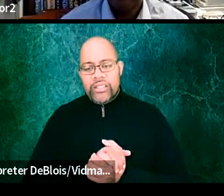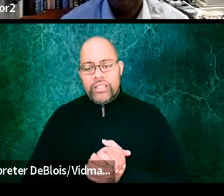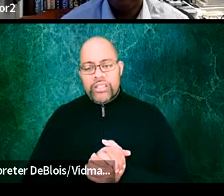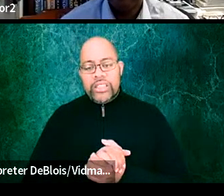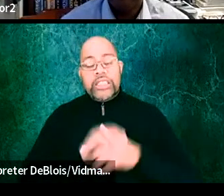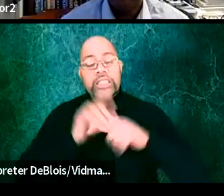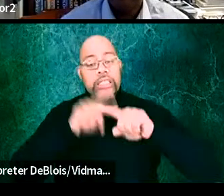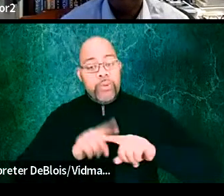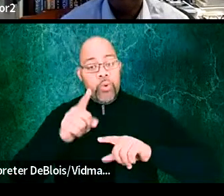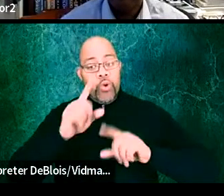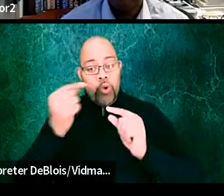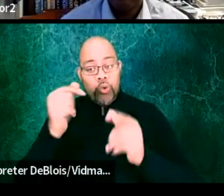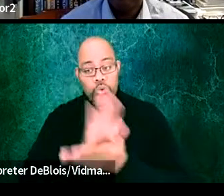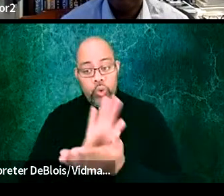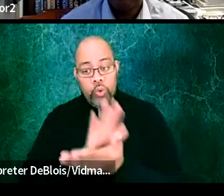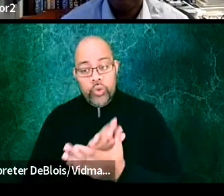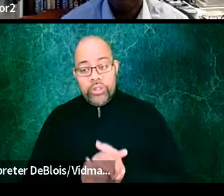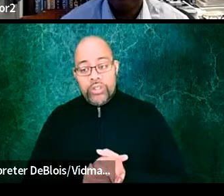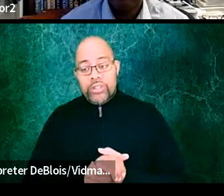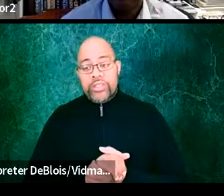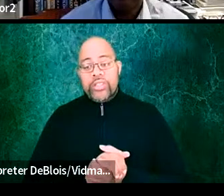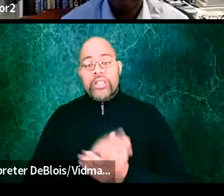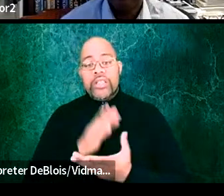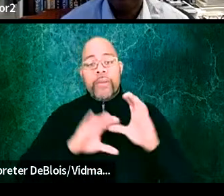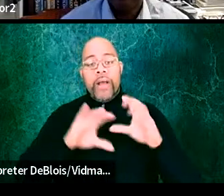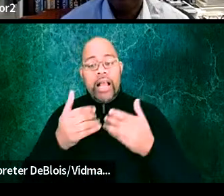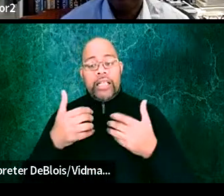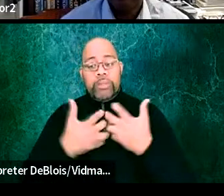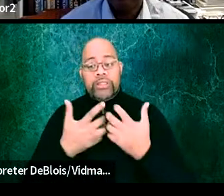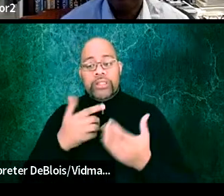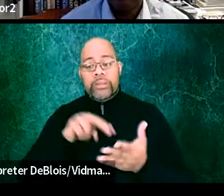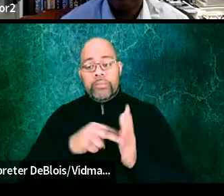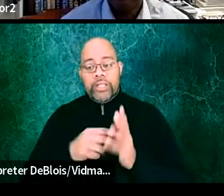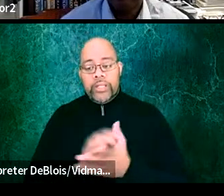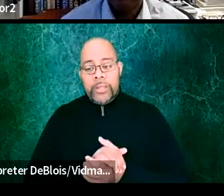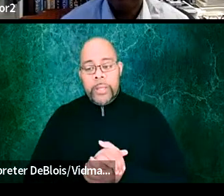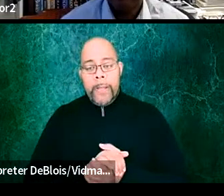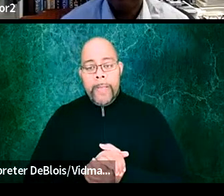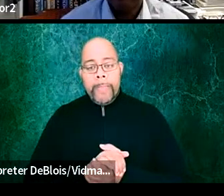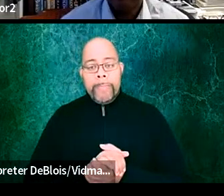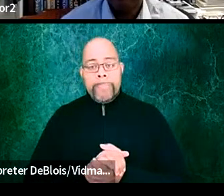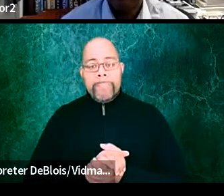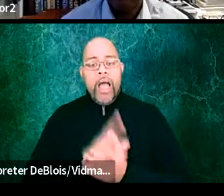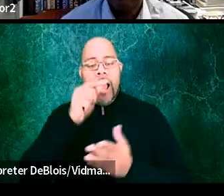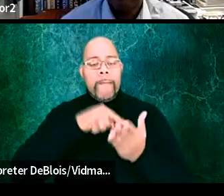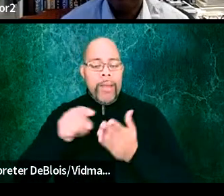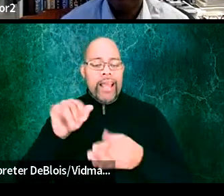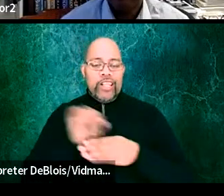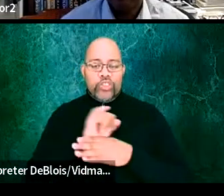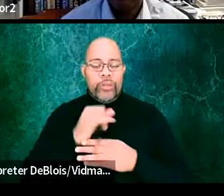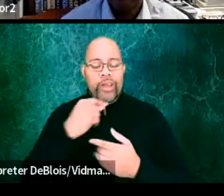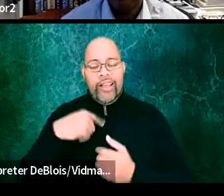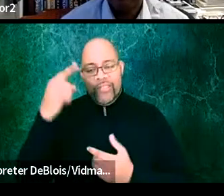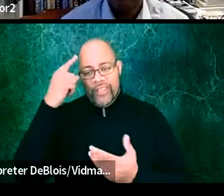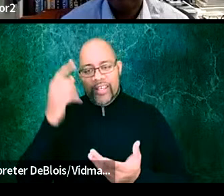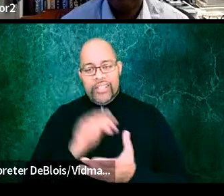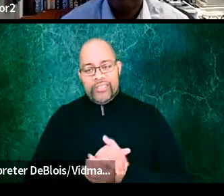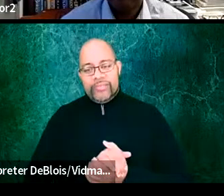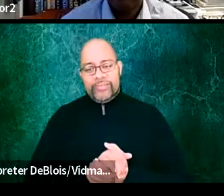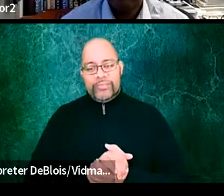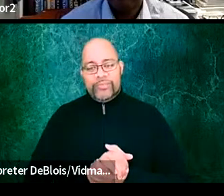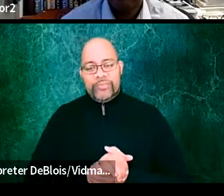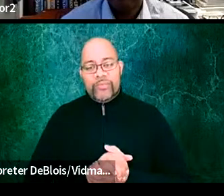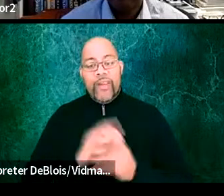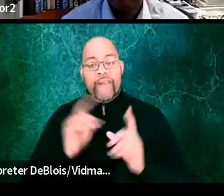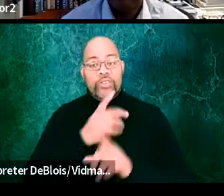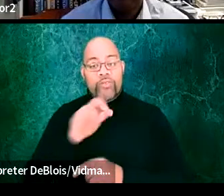depending on where you go to school, like for some classmates, that will mean I'm doing this unpaid internship. And I think,